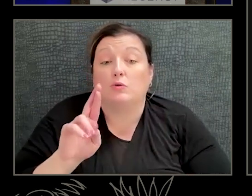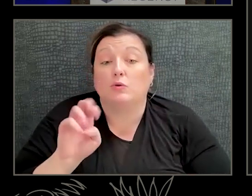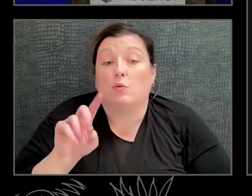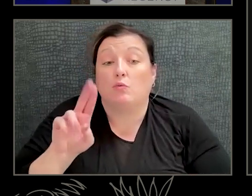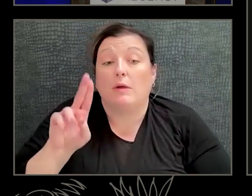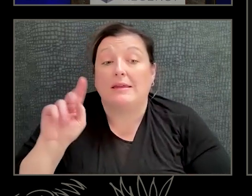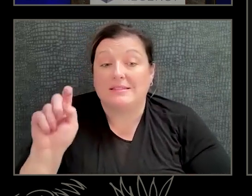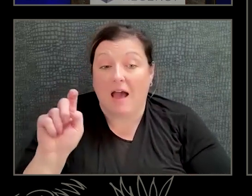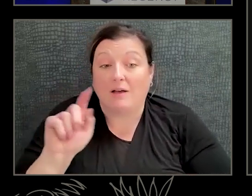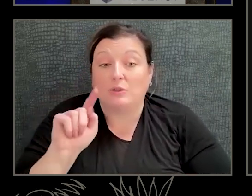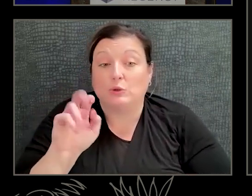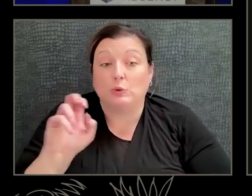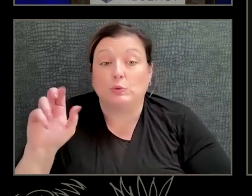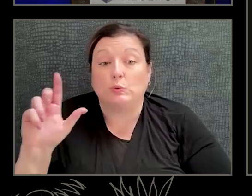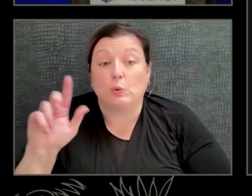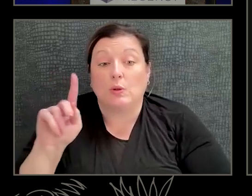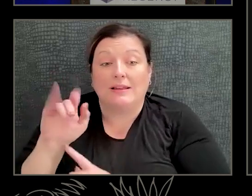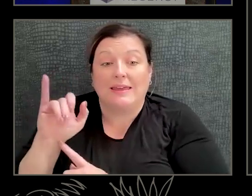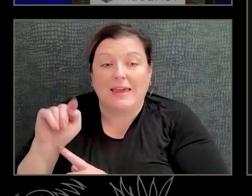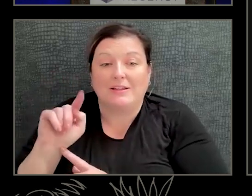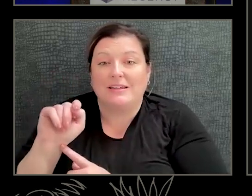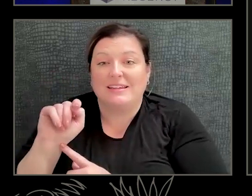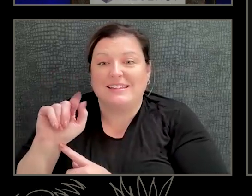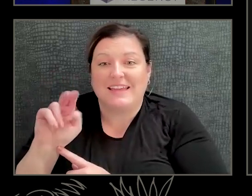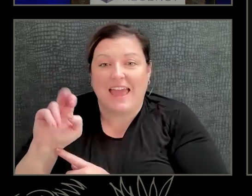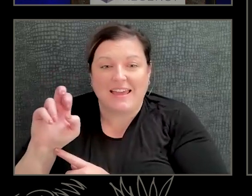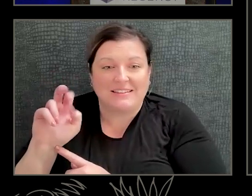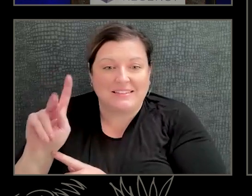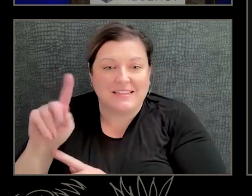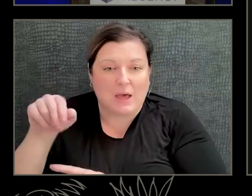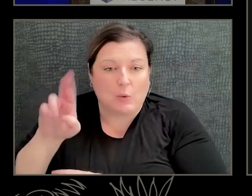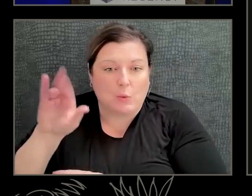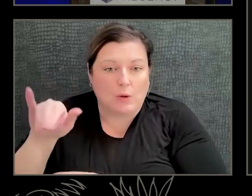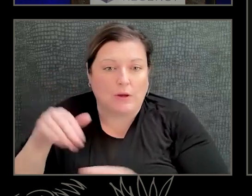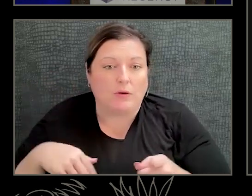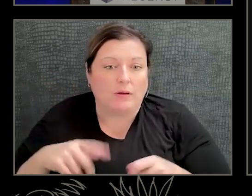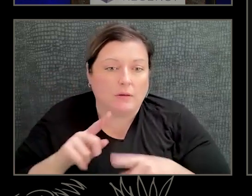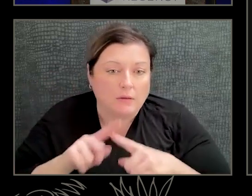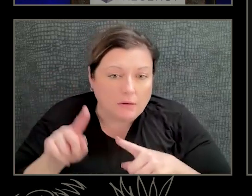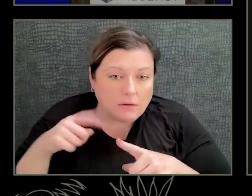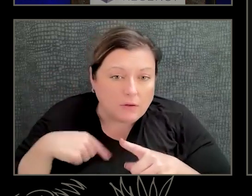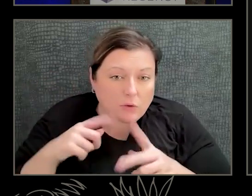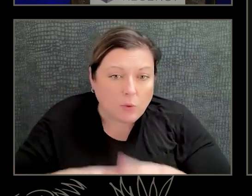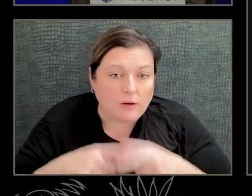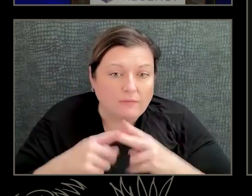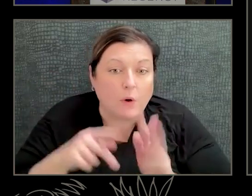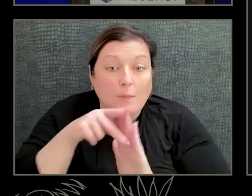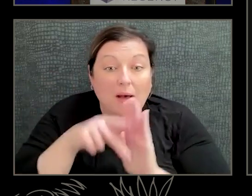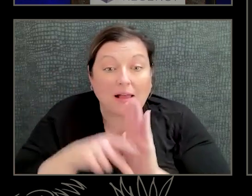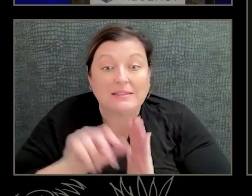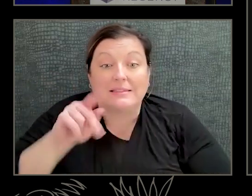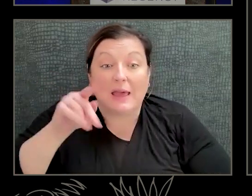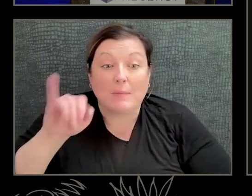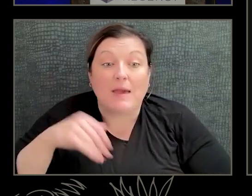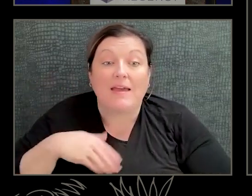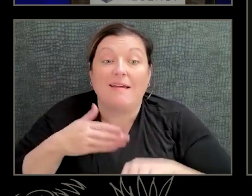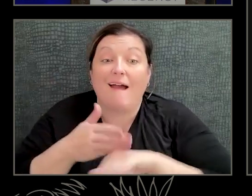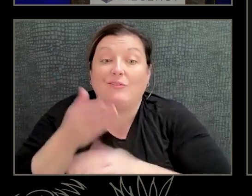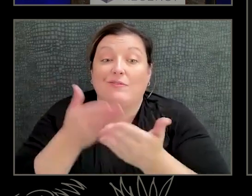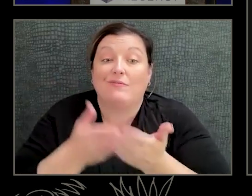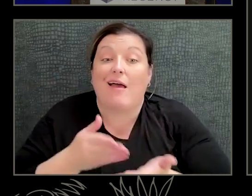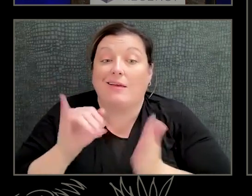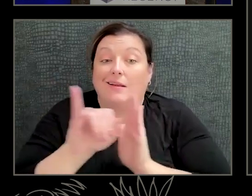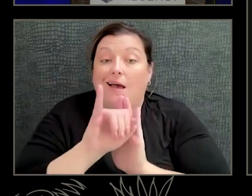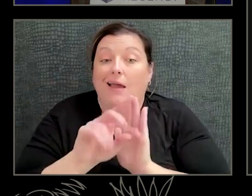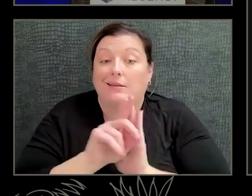conditionally invoke the get policies API after a valid user ID is present, so as to avoid unnecessary network